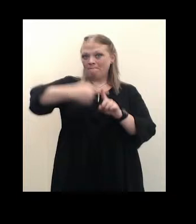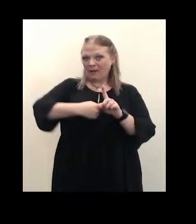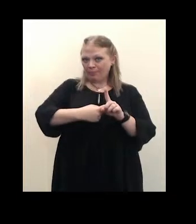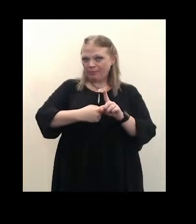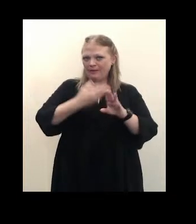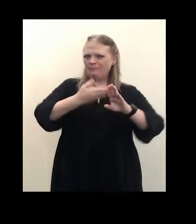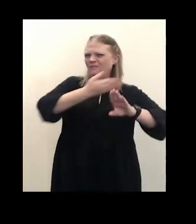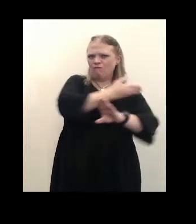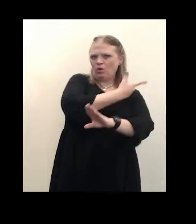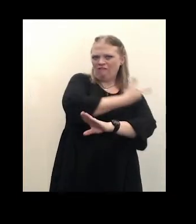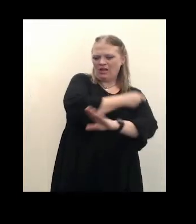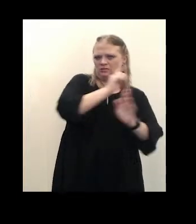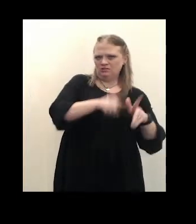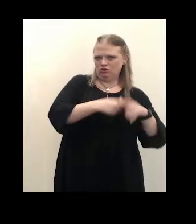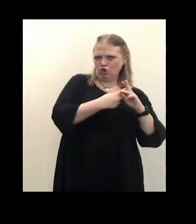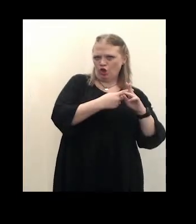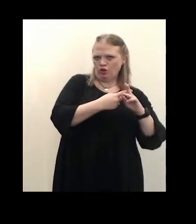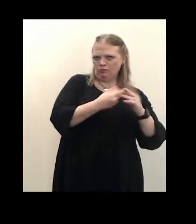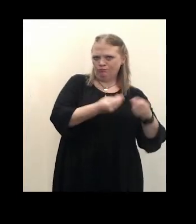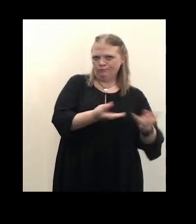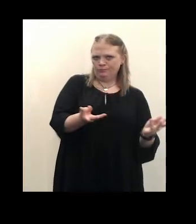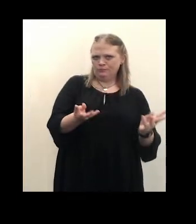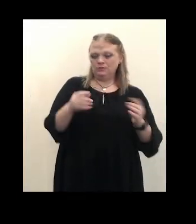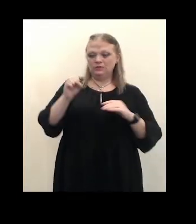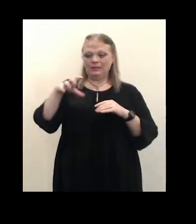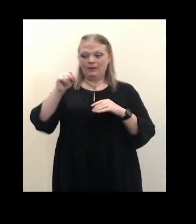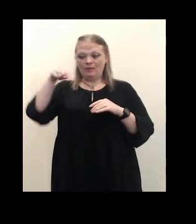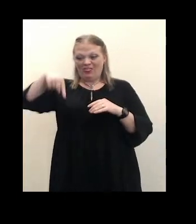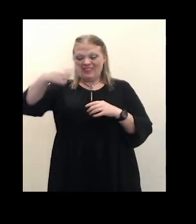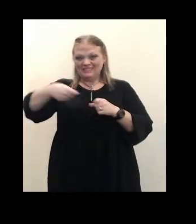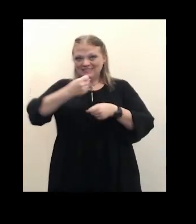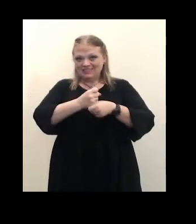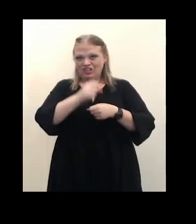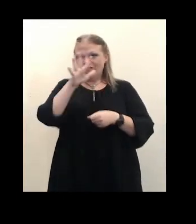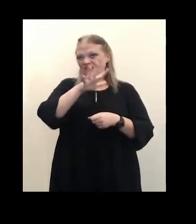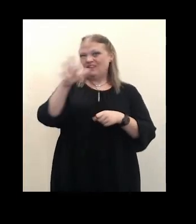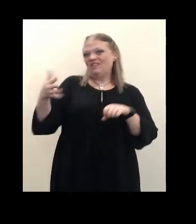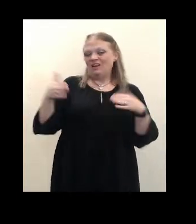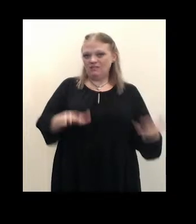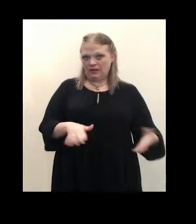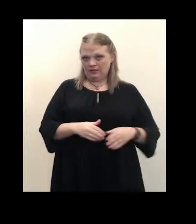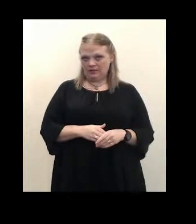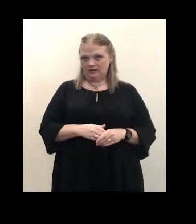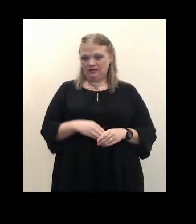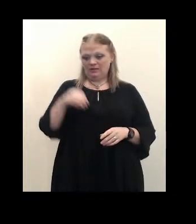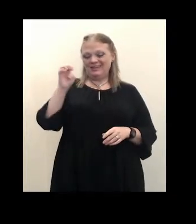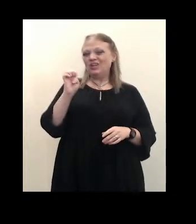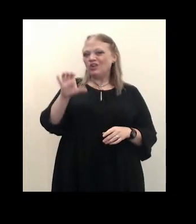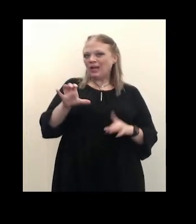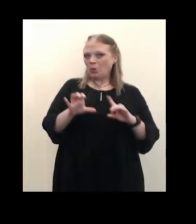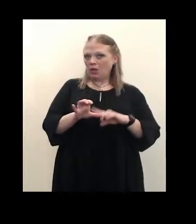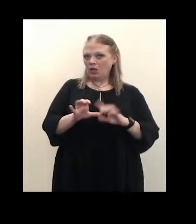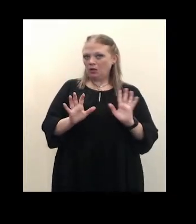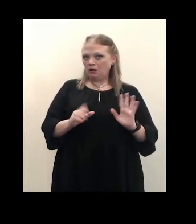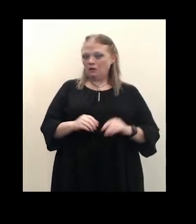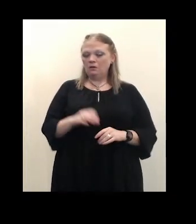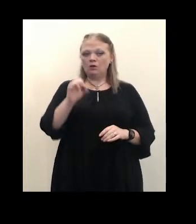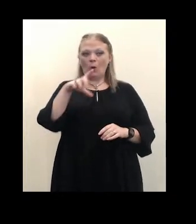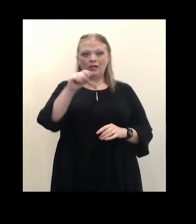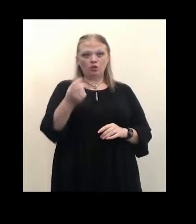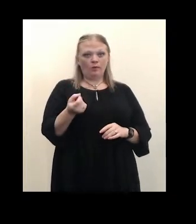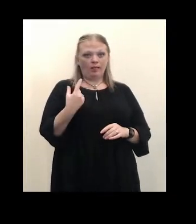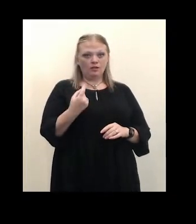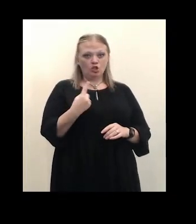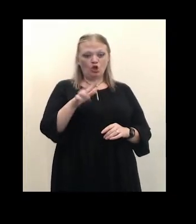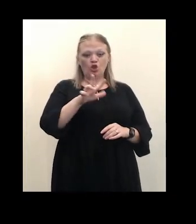pre-vaccine. In September of this year, we had 55 deaths in Erie County. In October of last year, we had